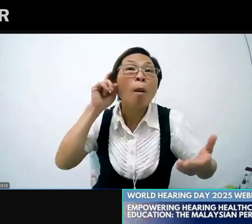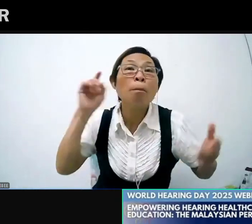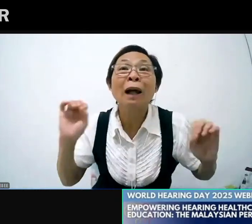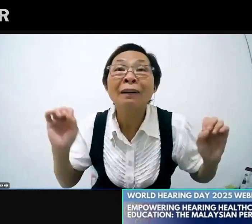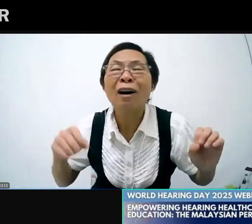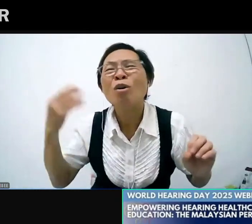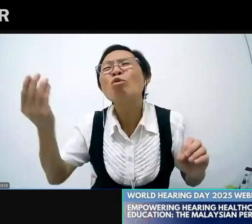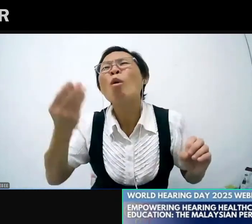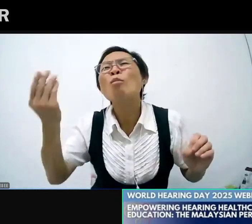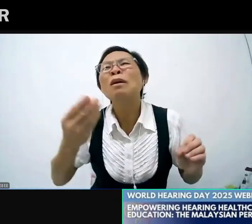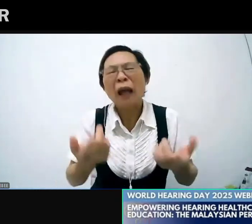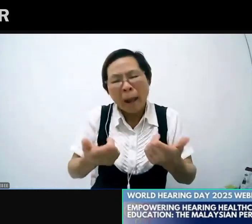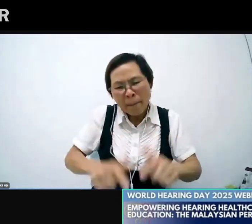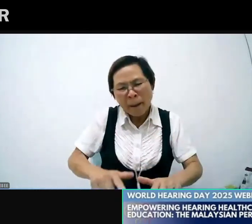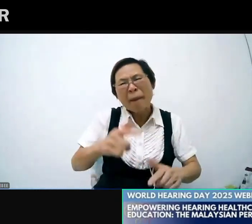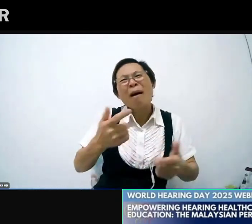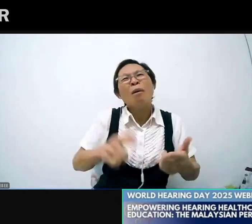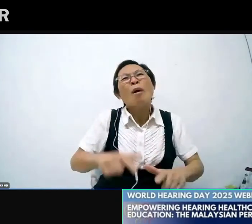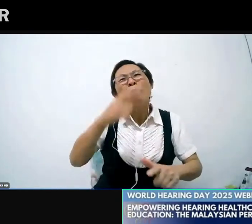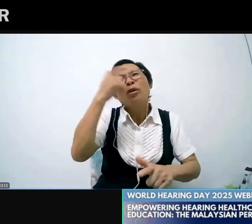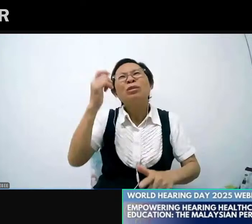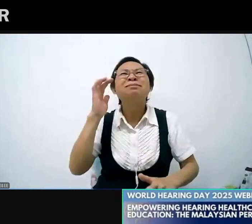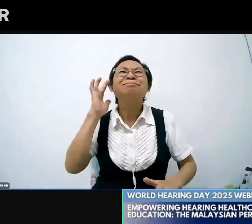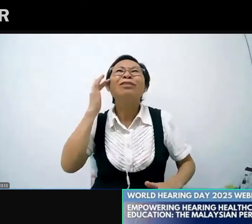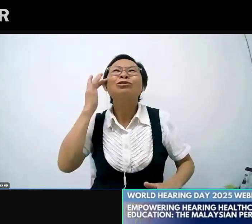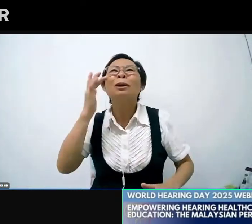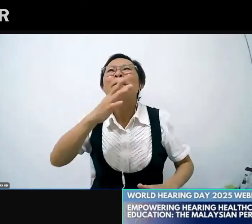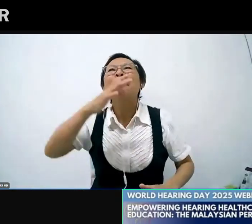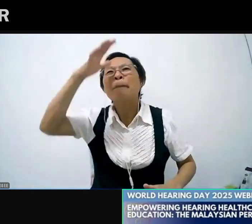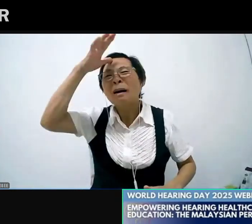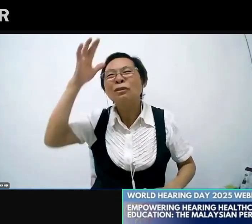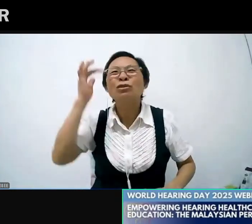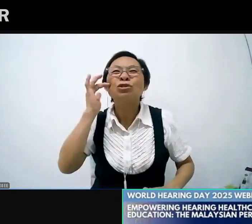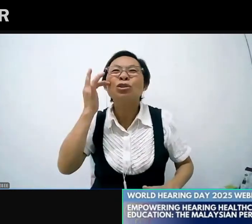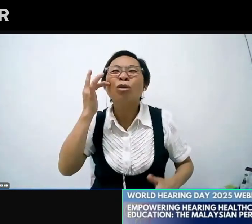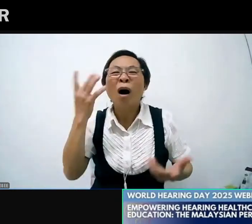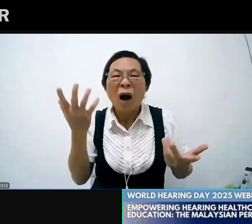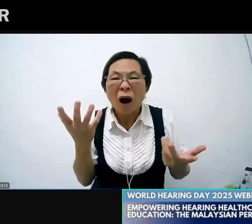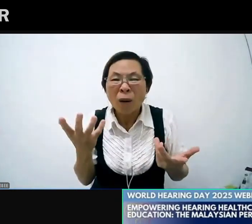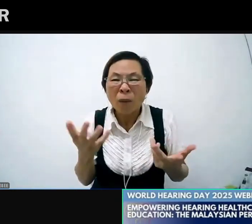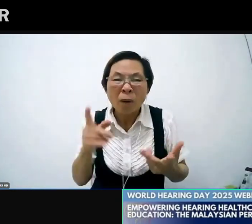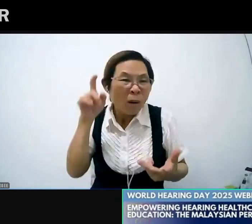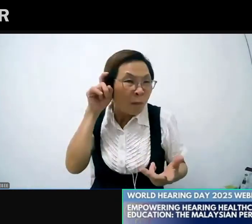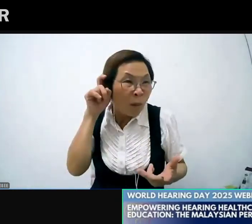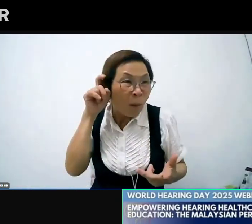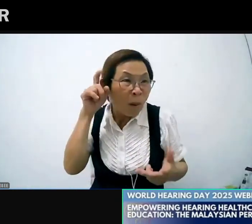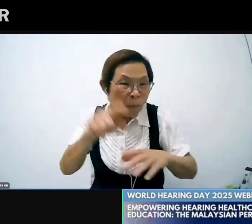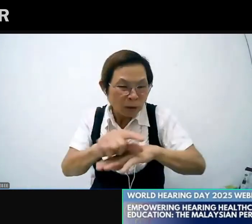happened because maybe they are unsure how long the hearing aid should be